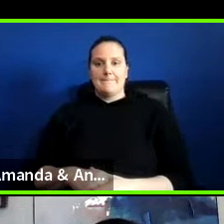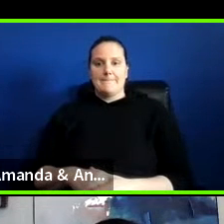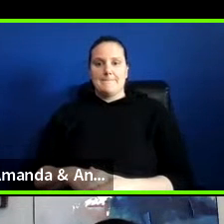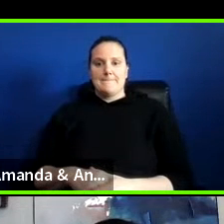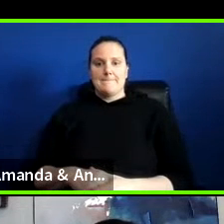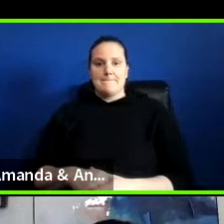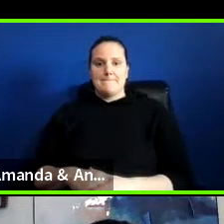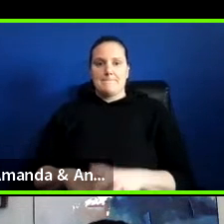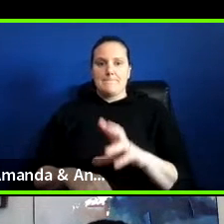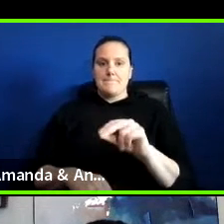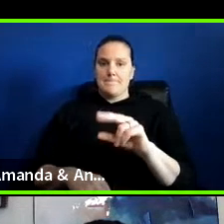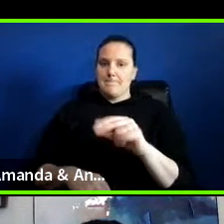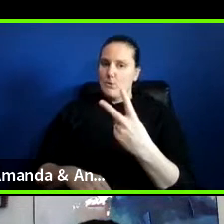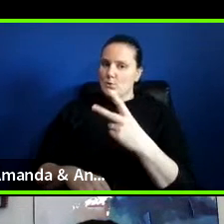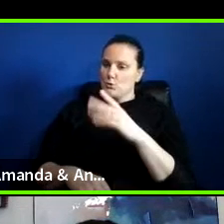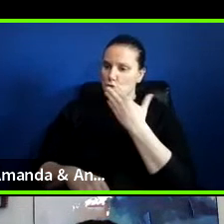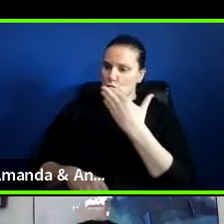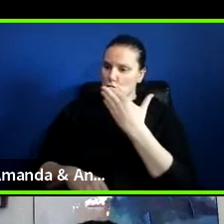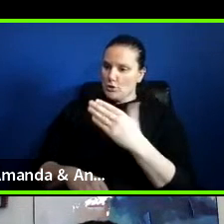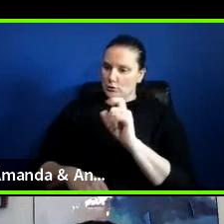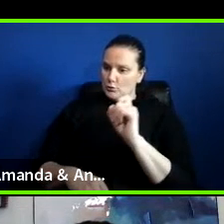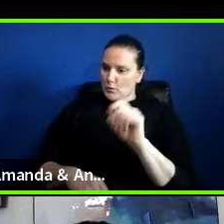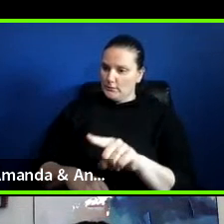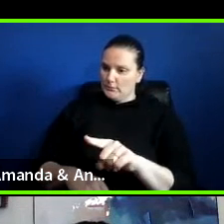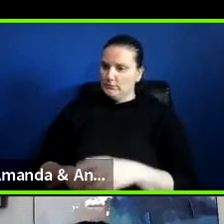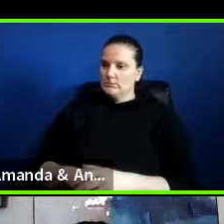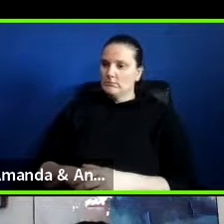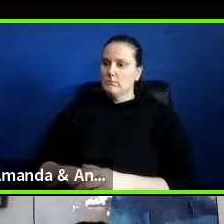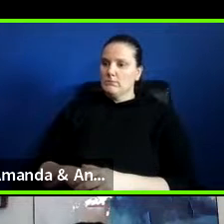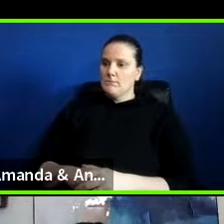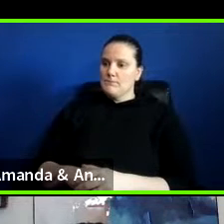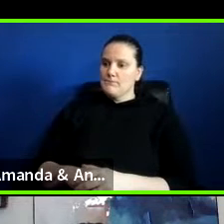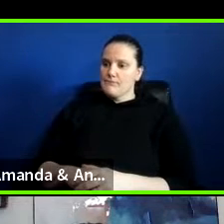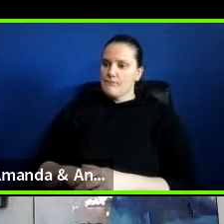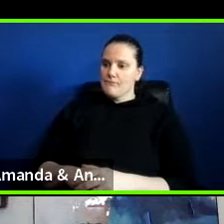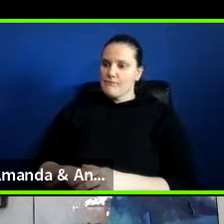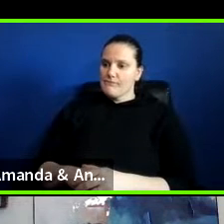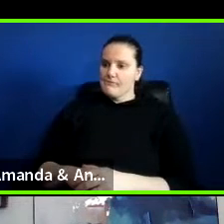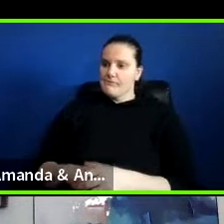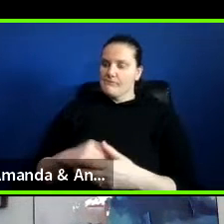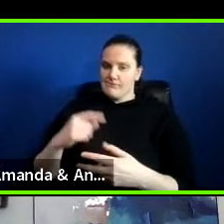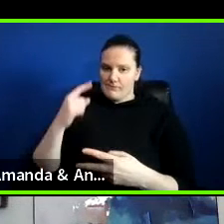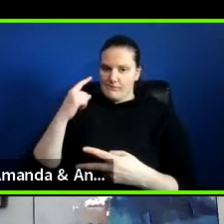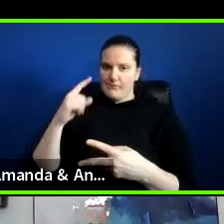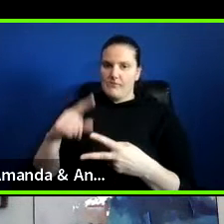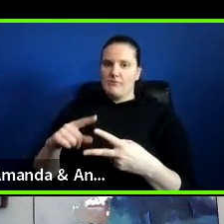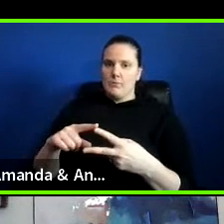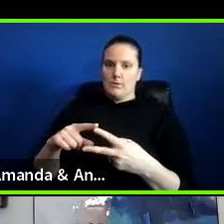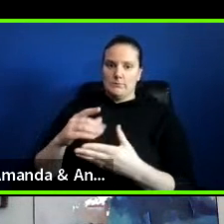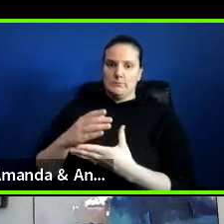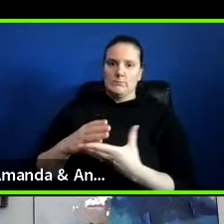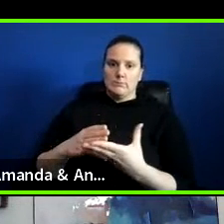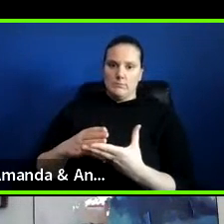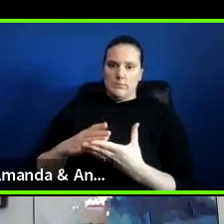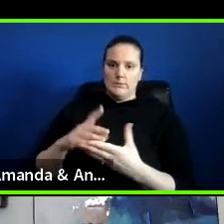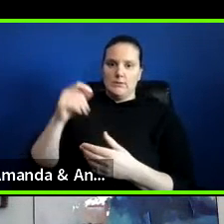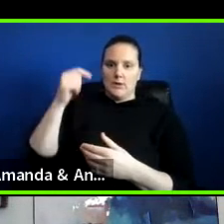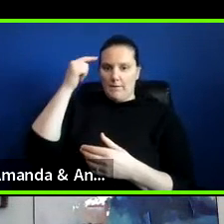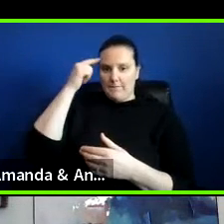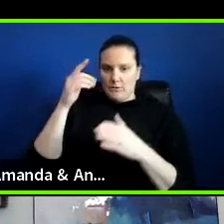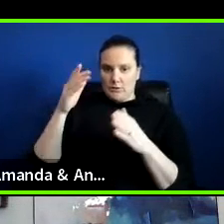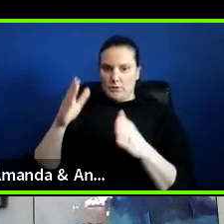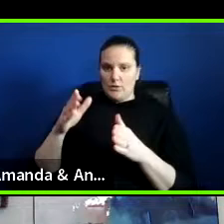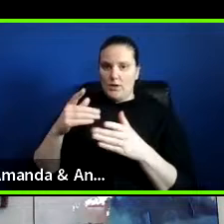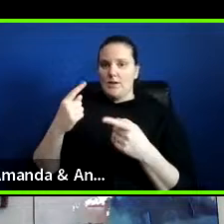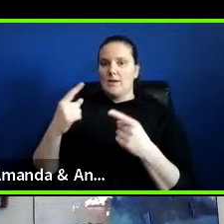good questions. You know, I do think that one of the pieces of the governor's announcement